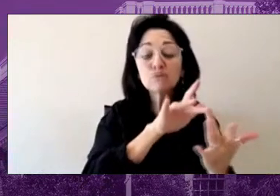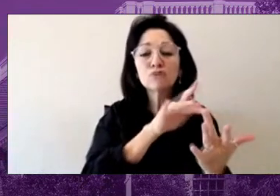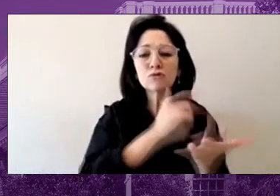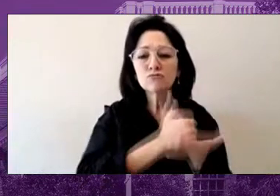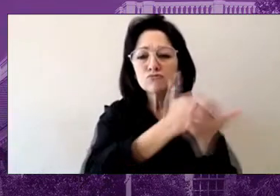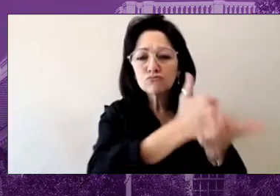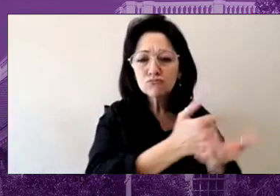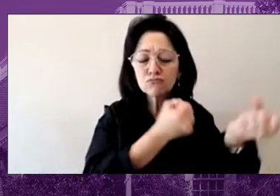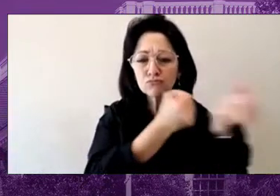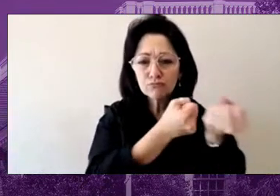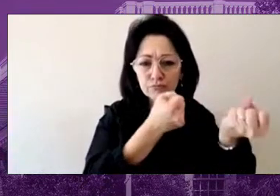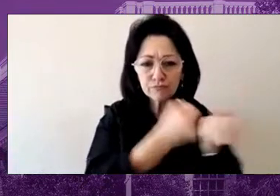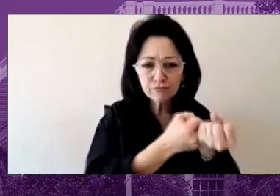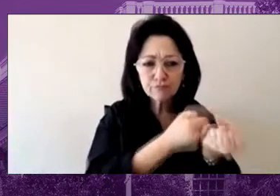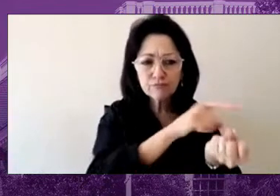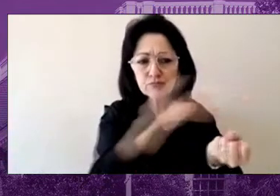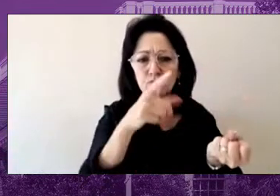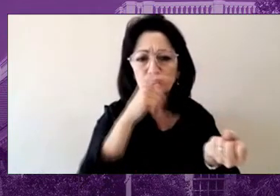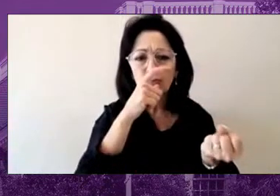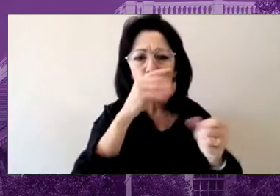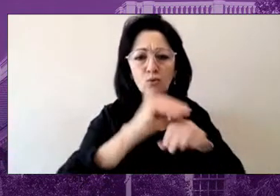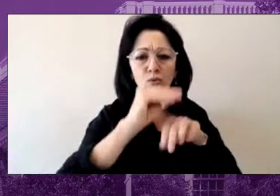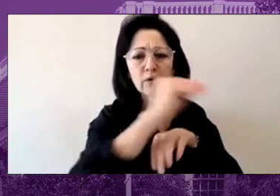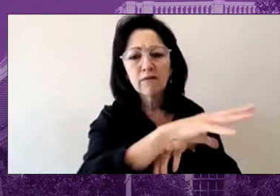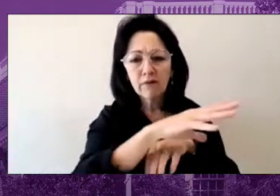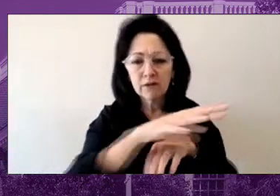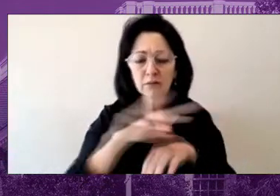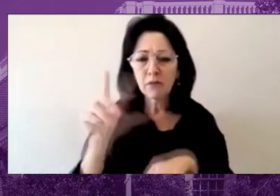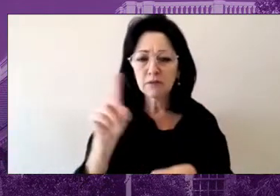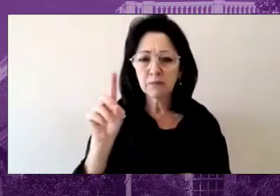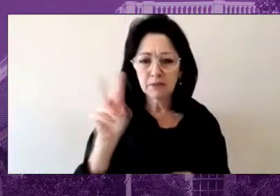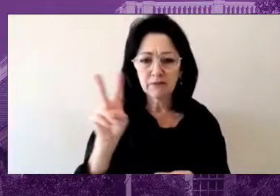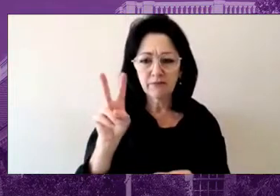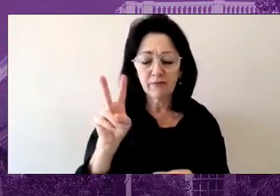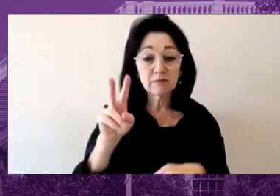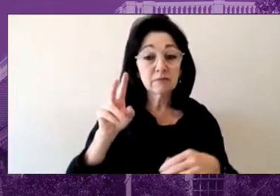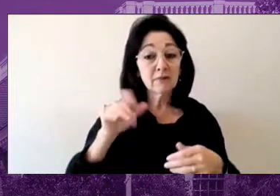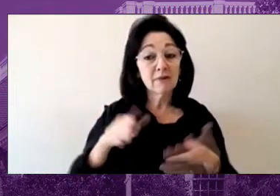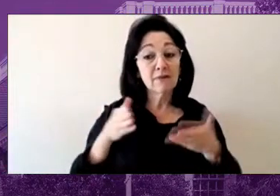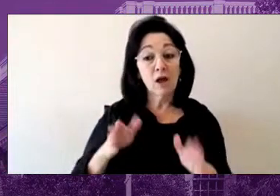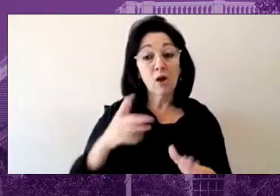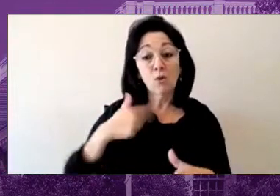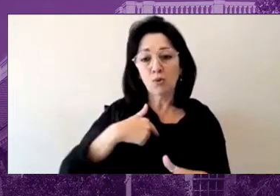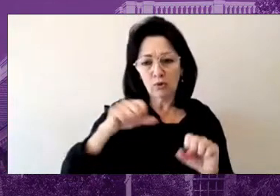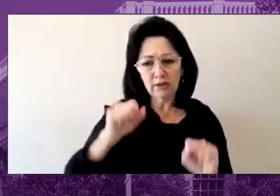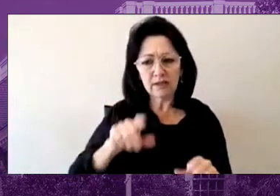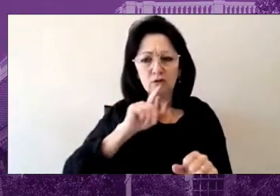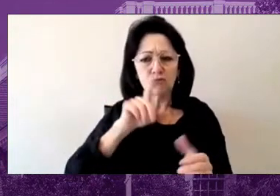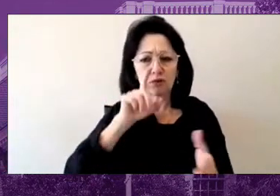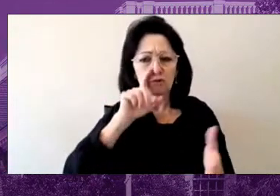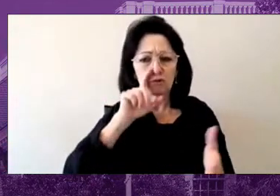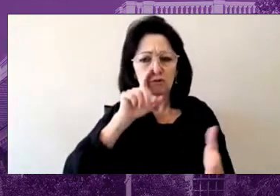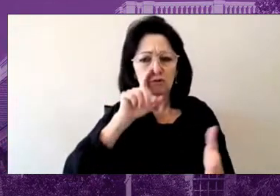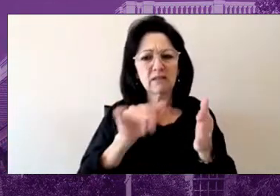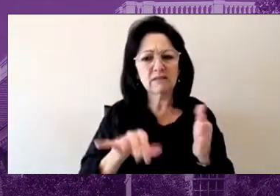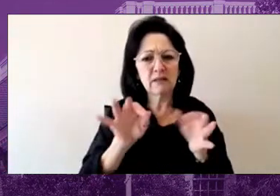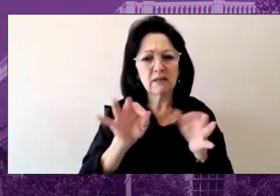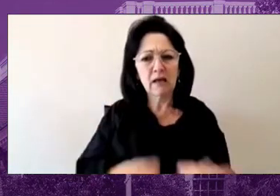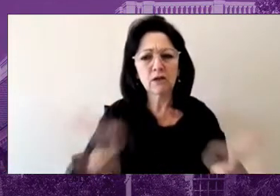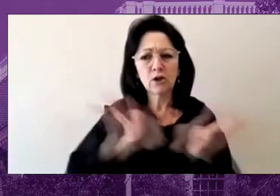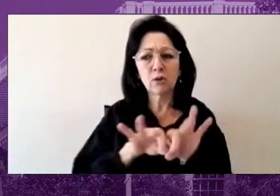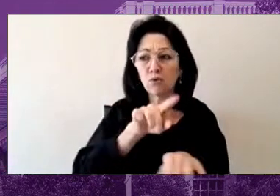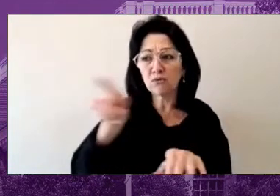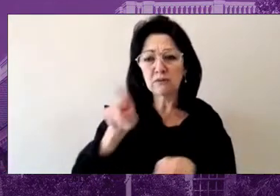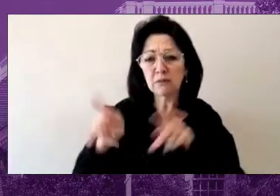by domestic violence. And it's a way for all of us to recognize that really, really important work that's done every day in our